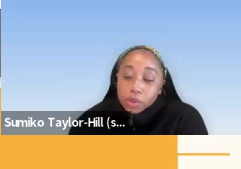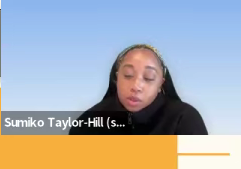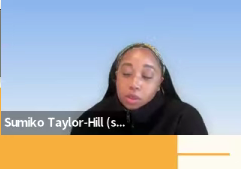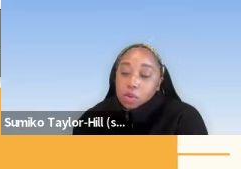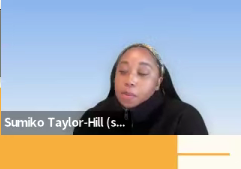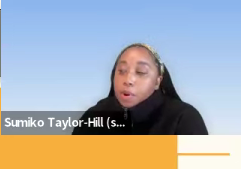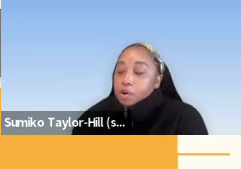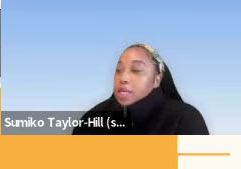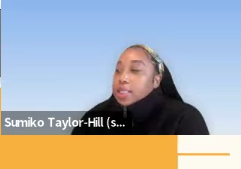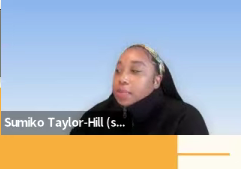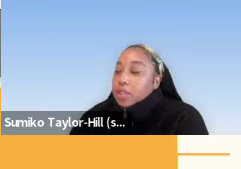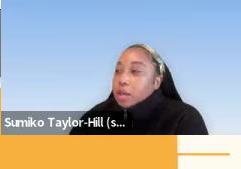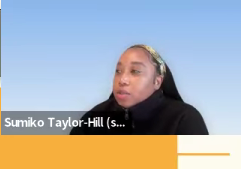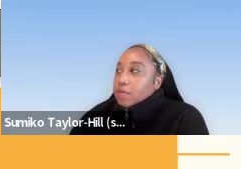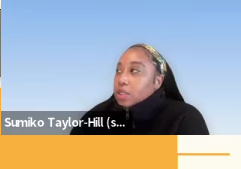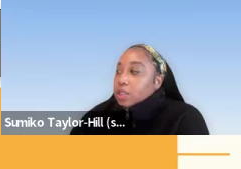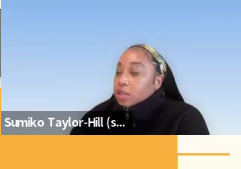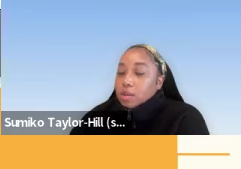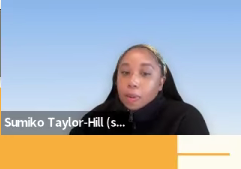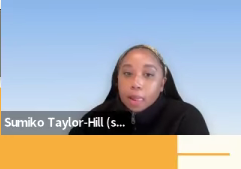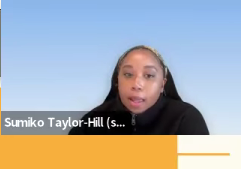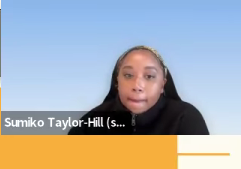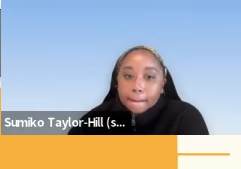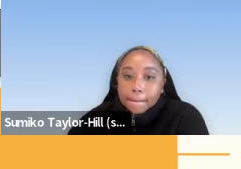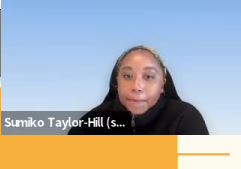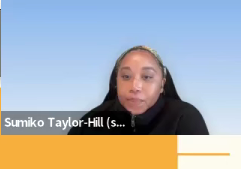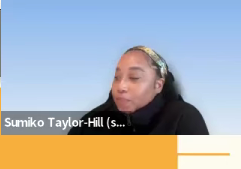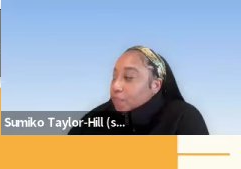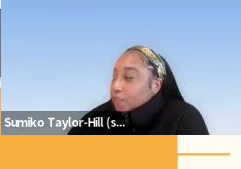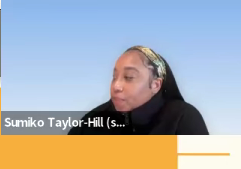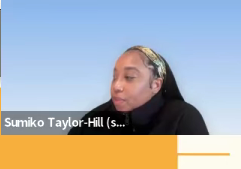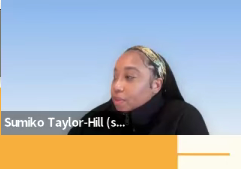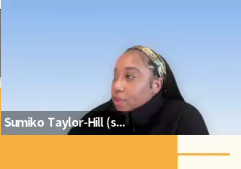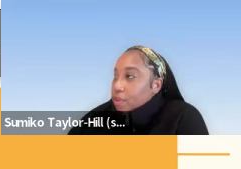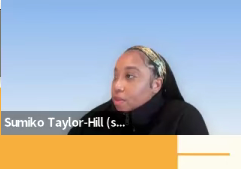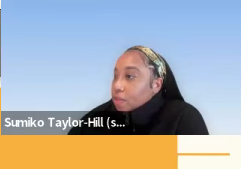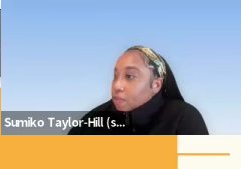whose question will be centered around prioritizing mental health services.